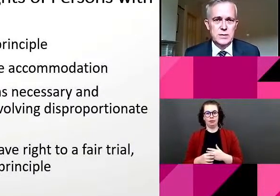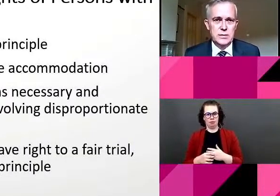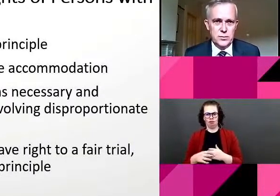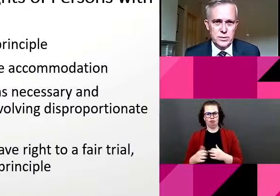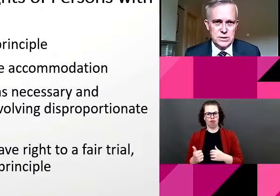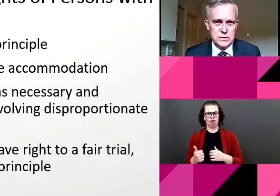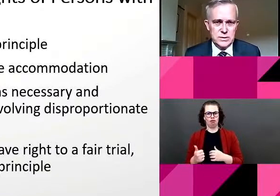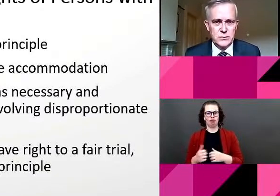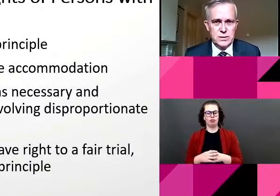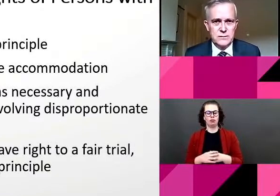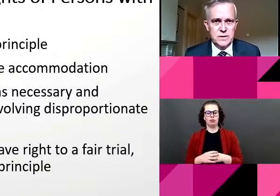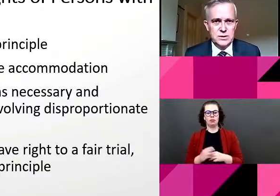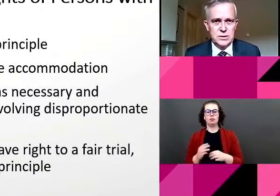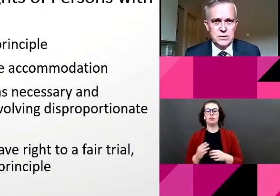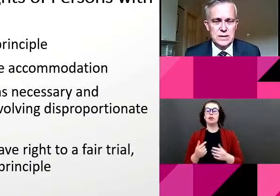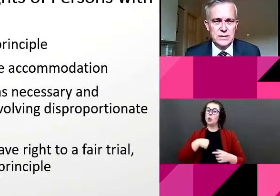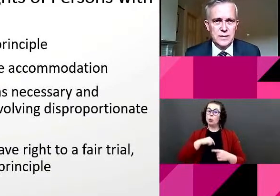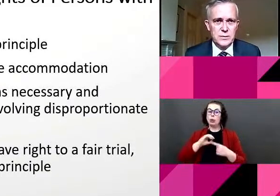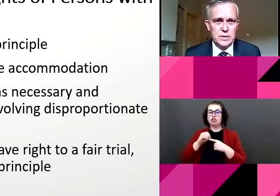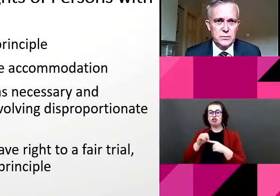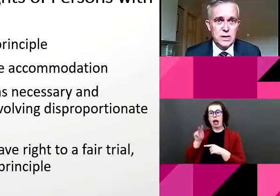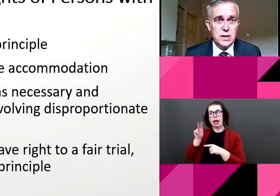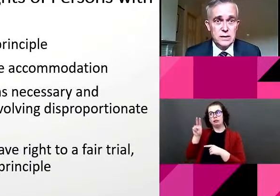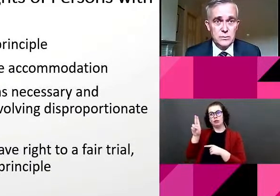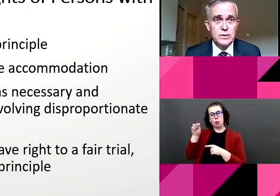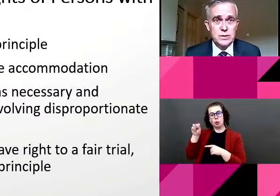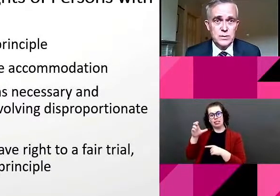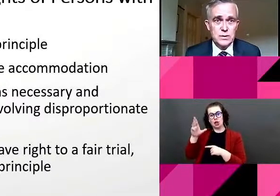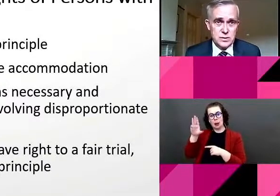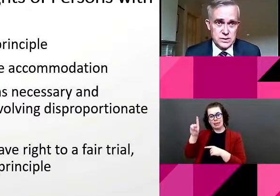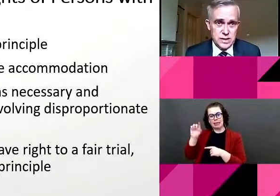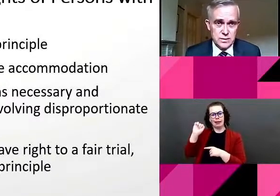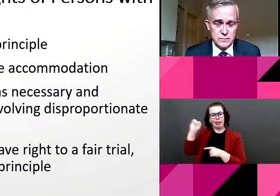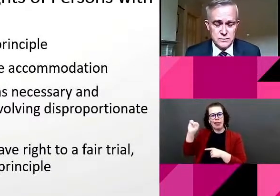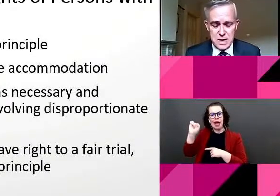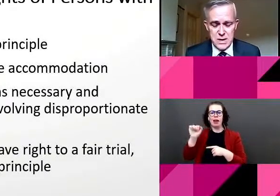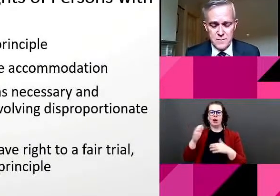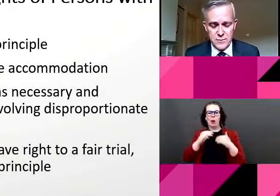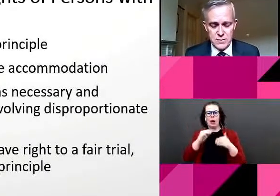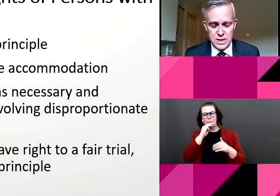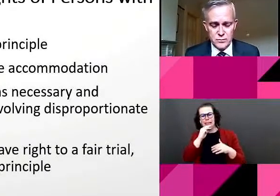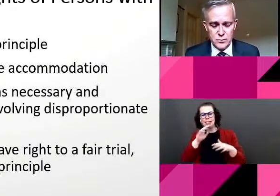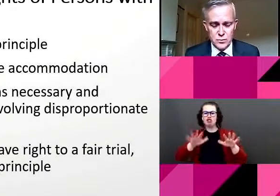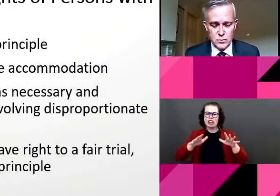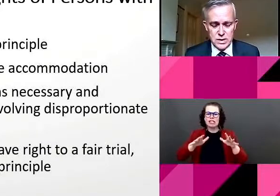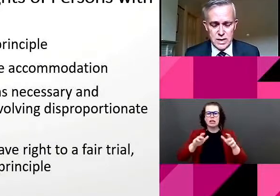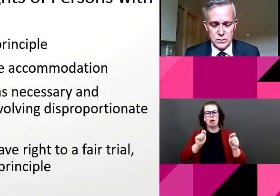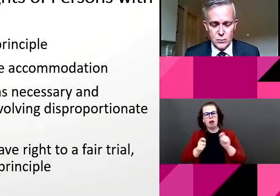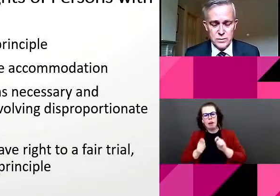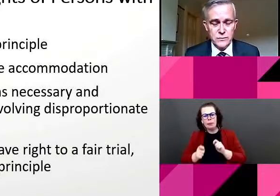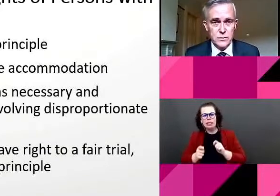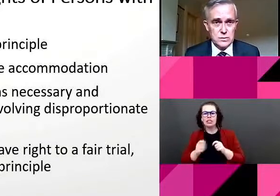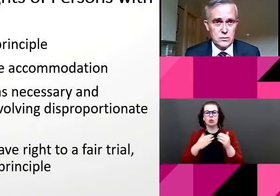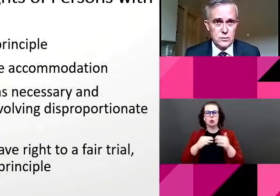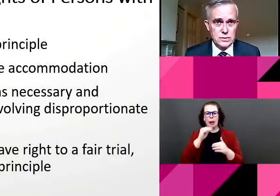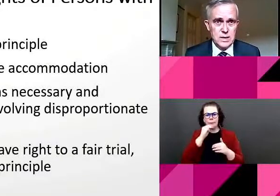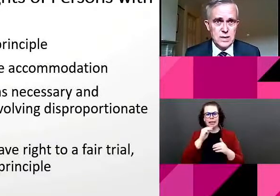apply the principles from the Convention in developing some guiding principles ourselves for that report.